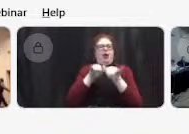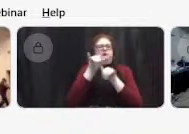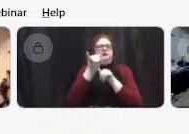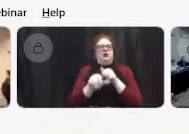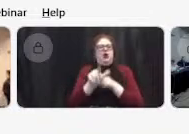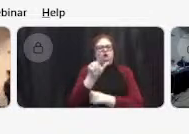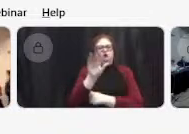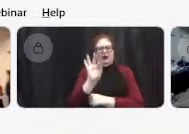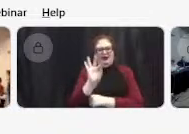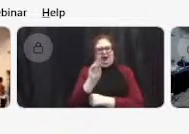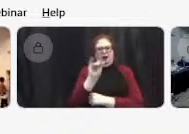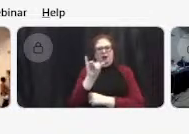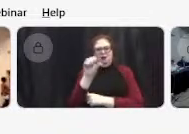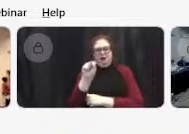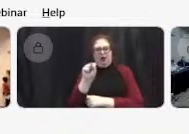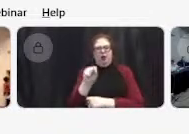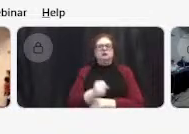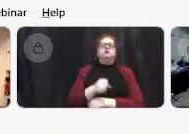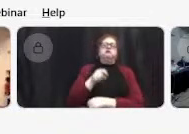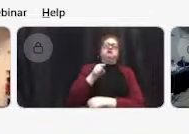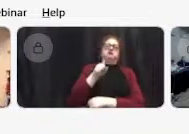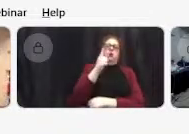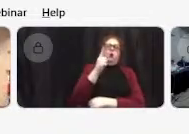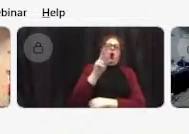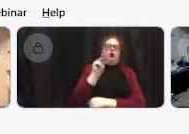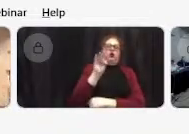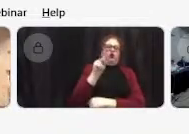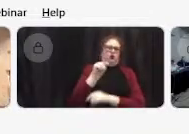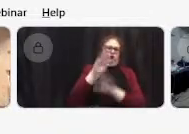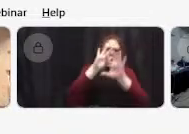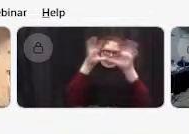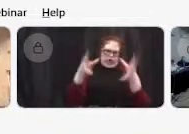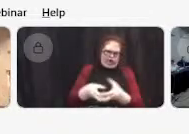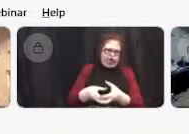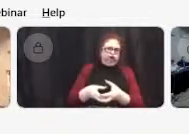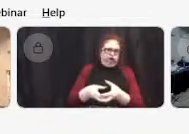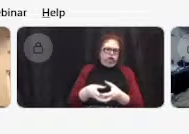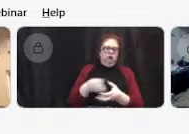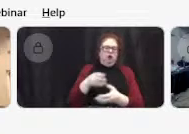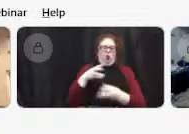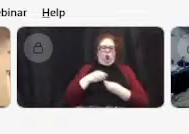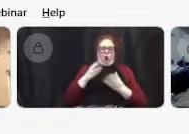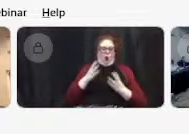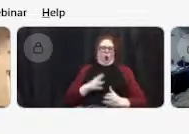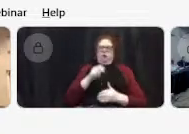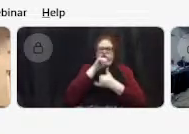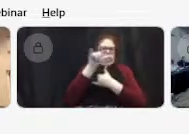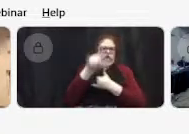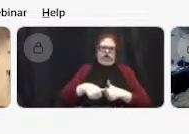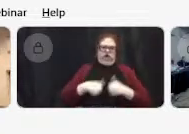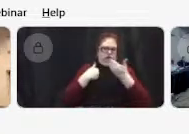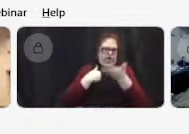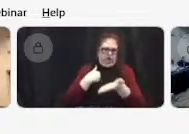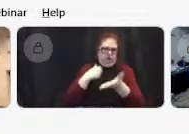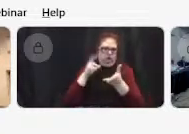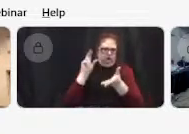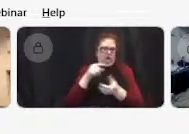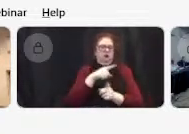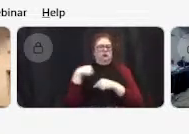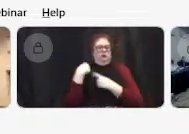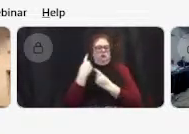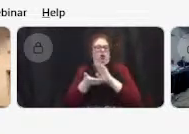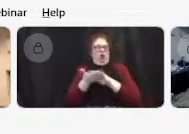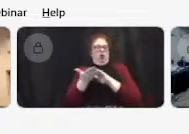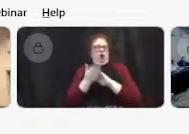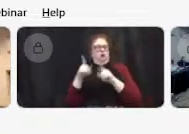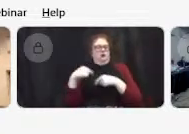unit and the owner will not reside at the residence. The STR2 is currently in operation, has been operating since 2023.